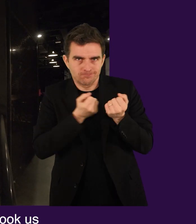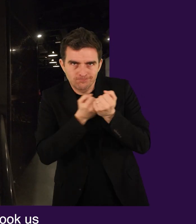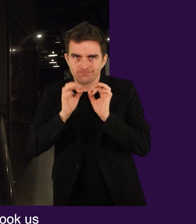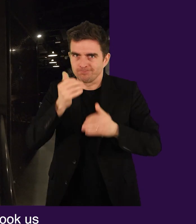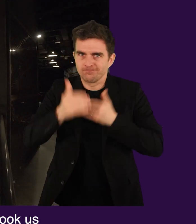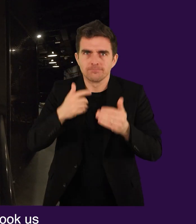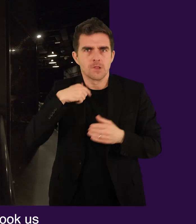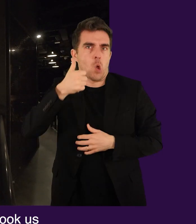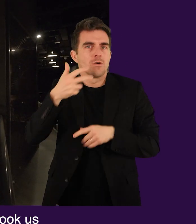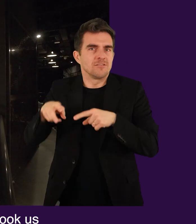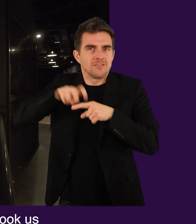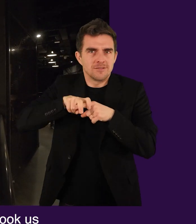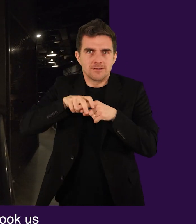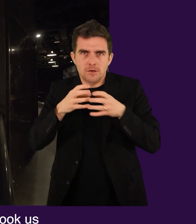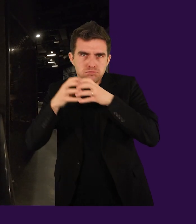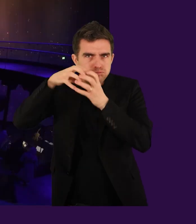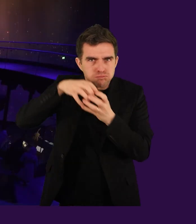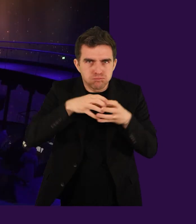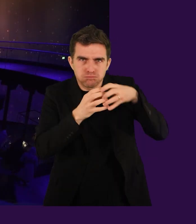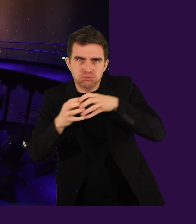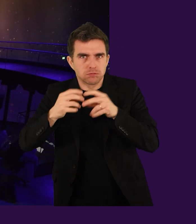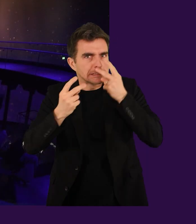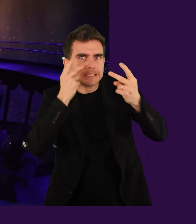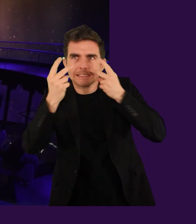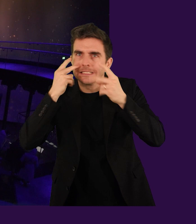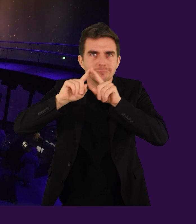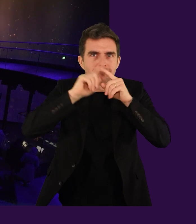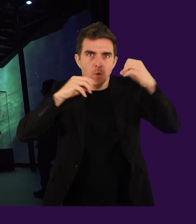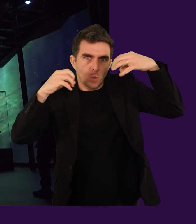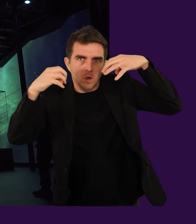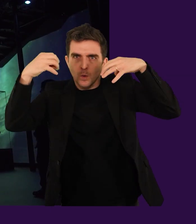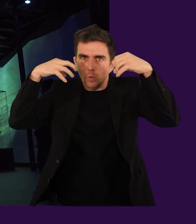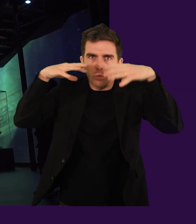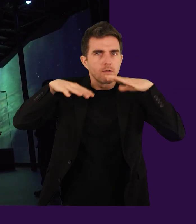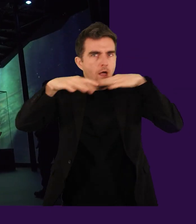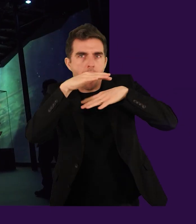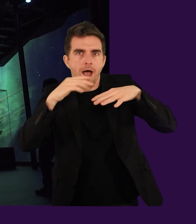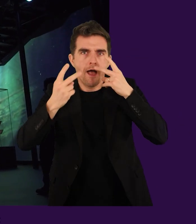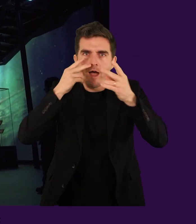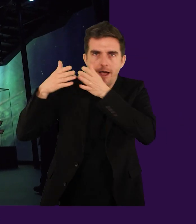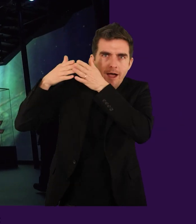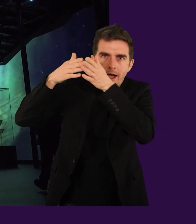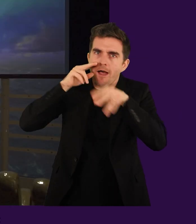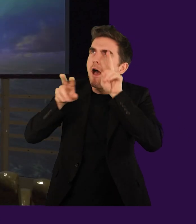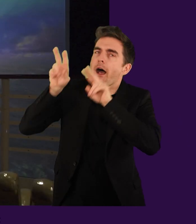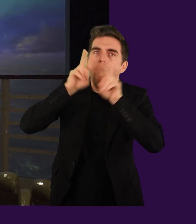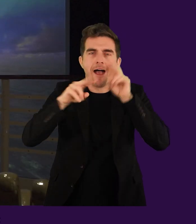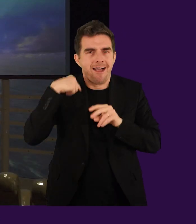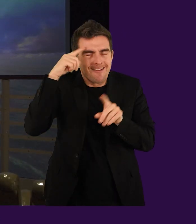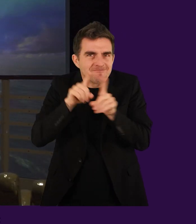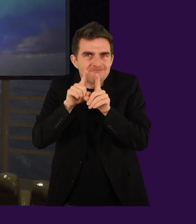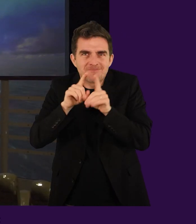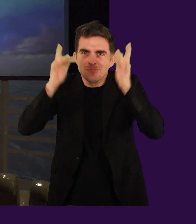us through the construction of the Titanic. And the light-up room with a ship floating above our heads, it was like